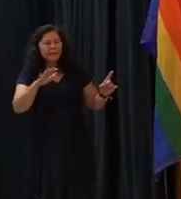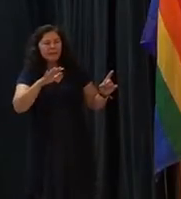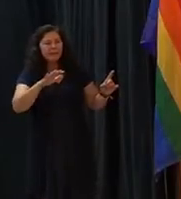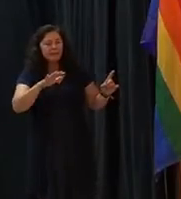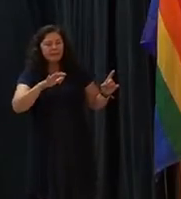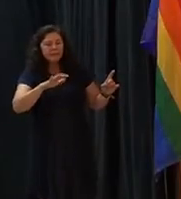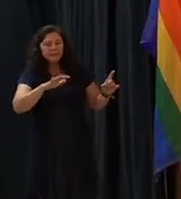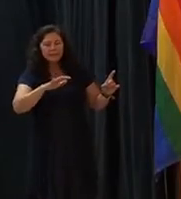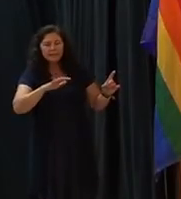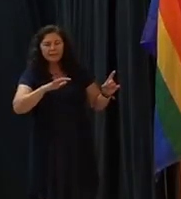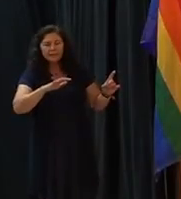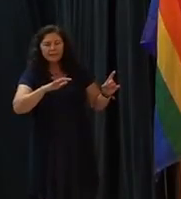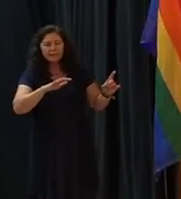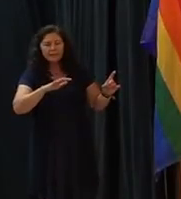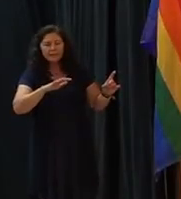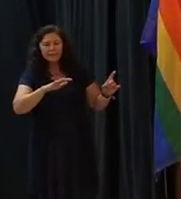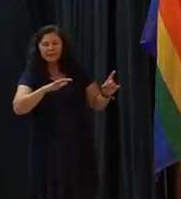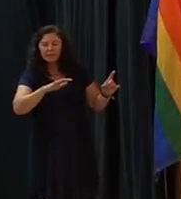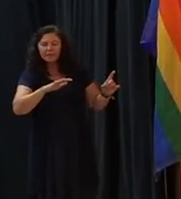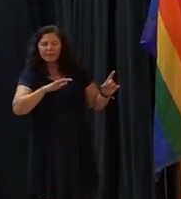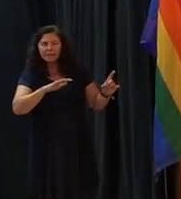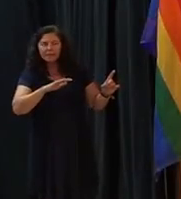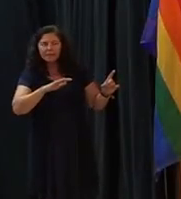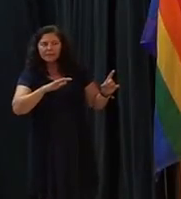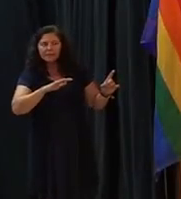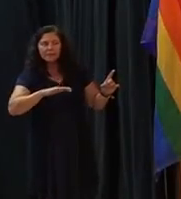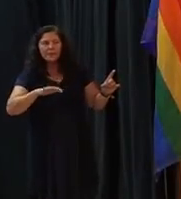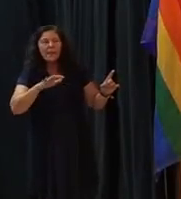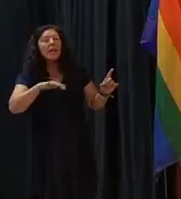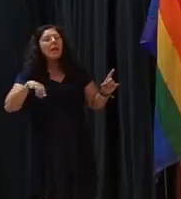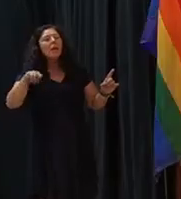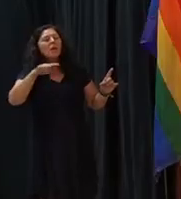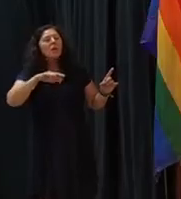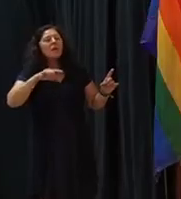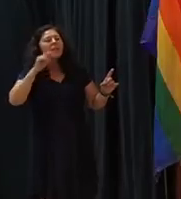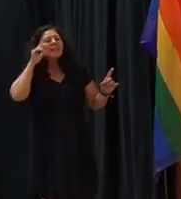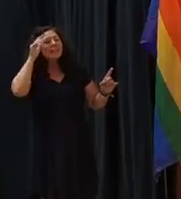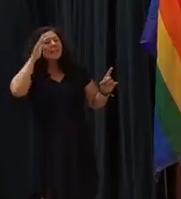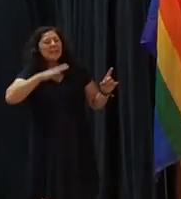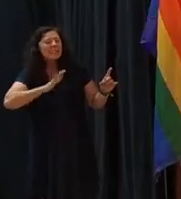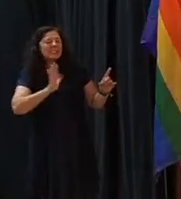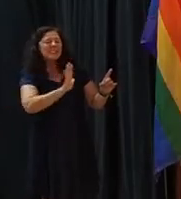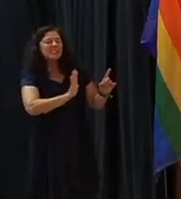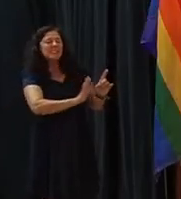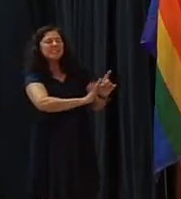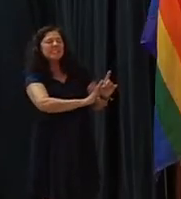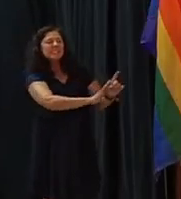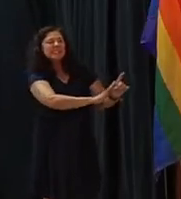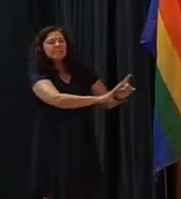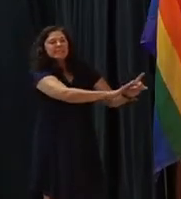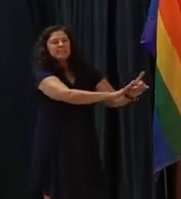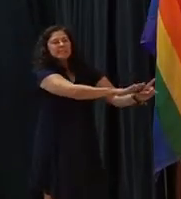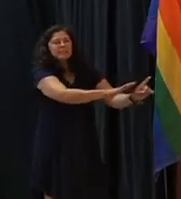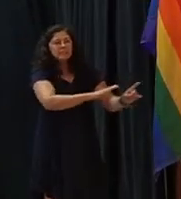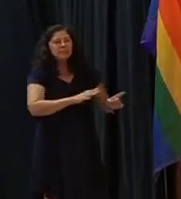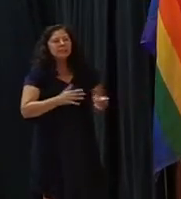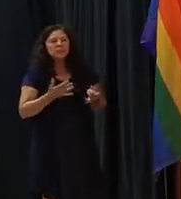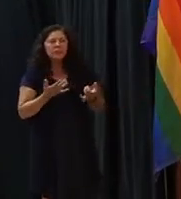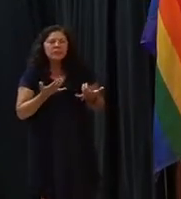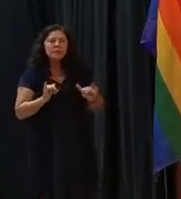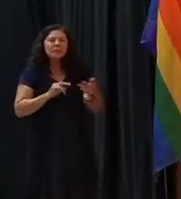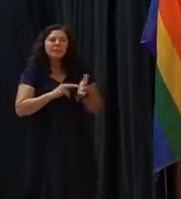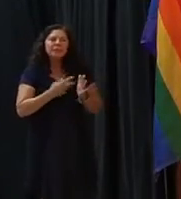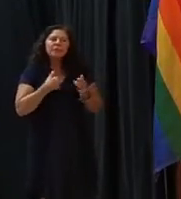gives, the law has to be passed because they push the woman at the corner. So in this case, we still have